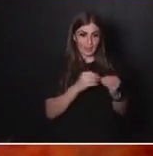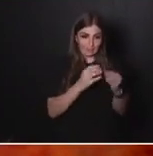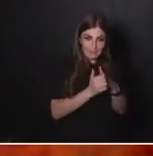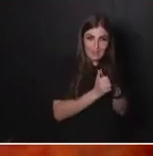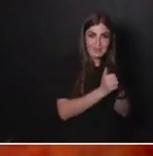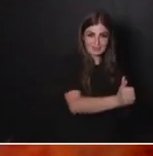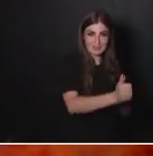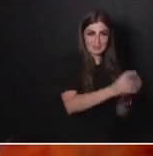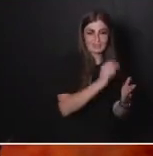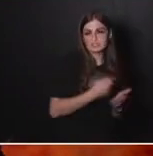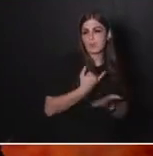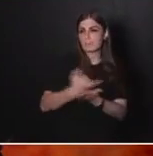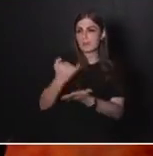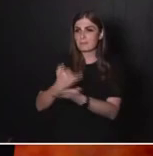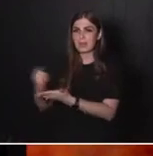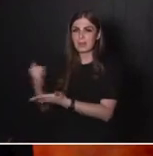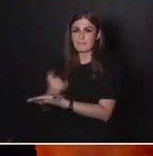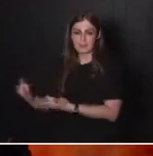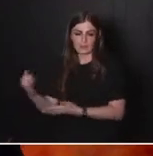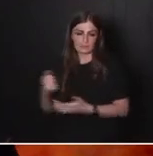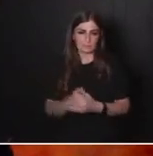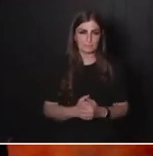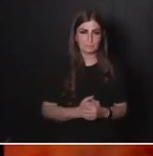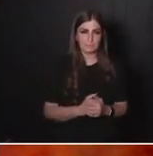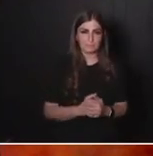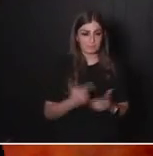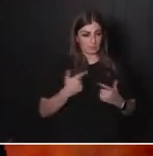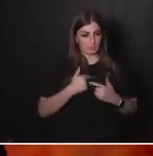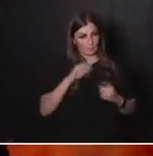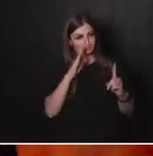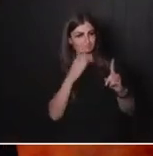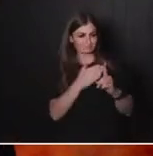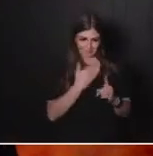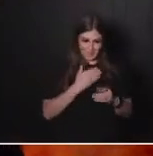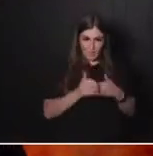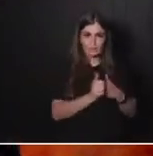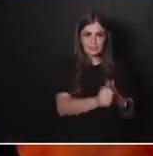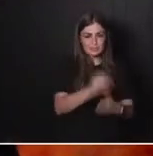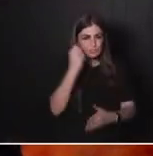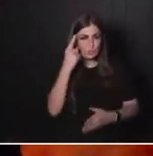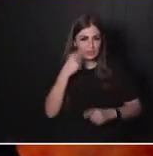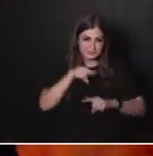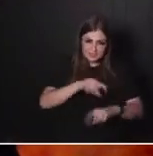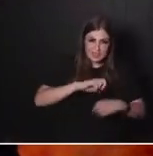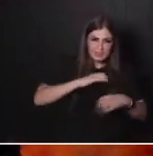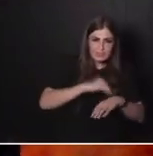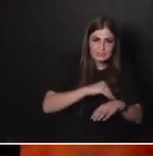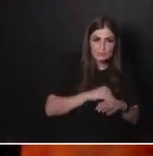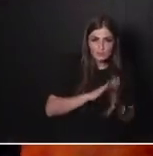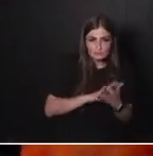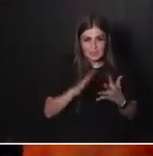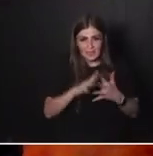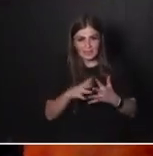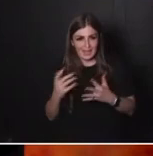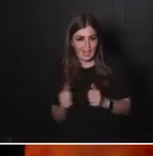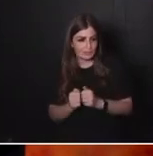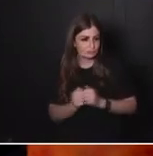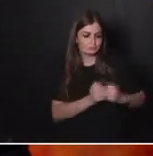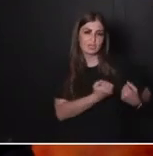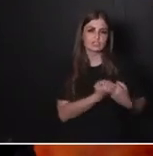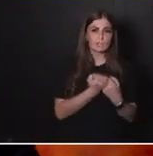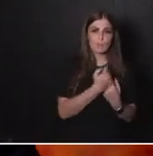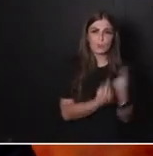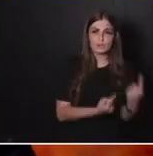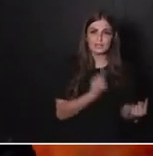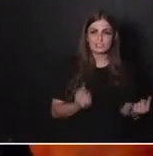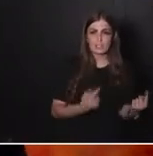onto others. Australians expect their leaders to understand these problems and to be on their side,